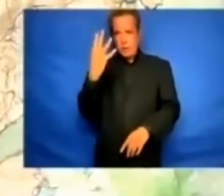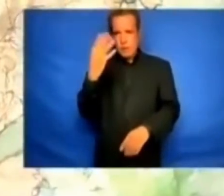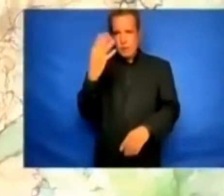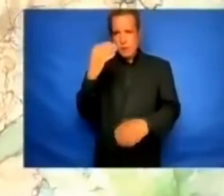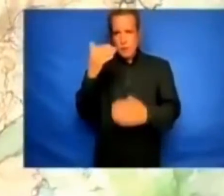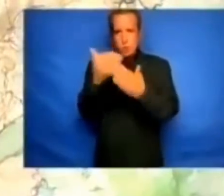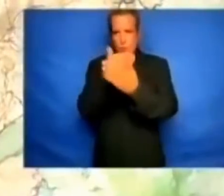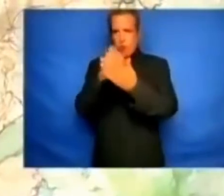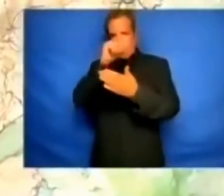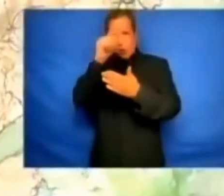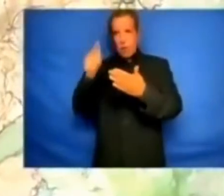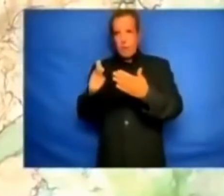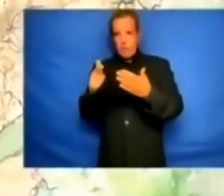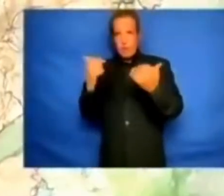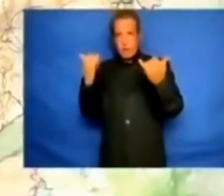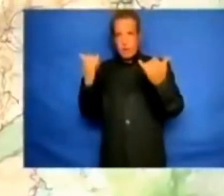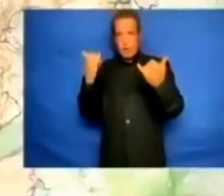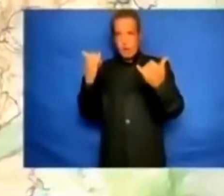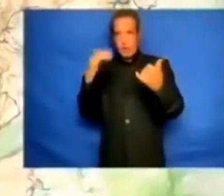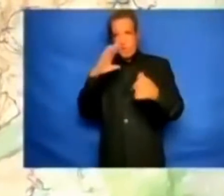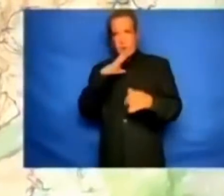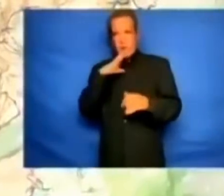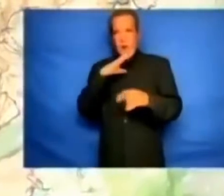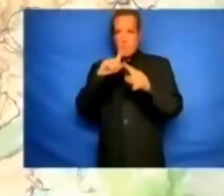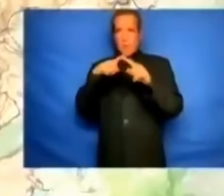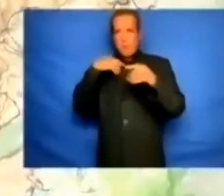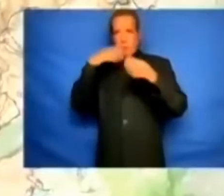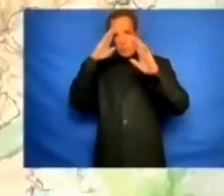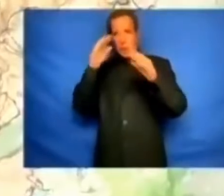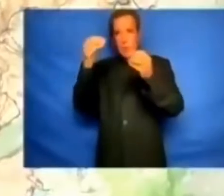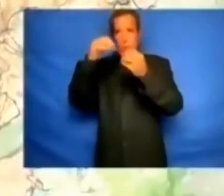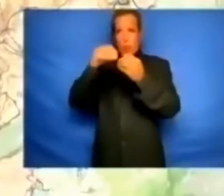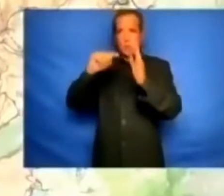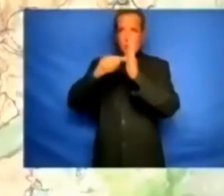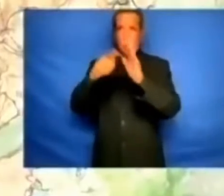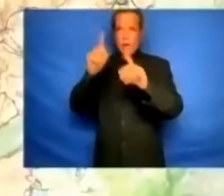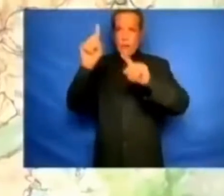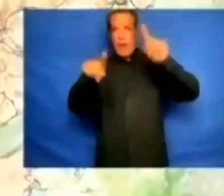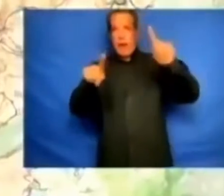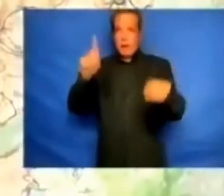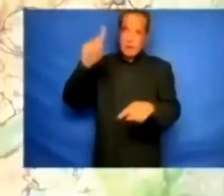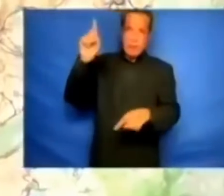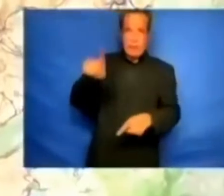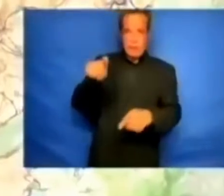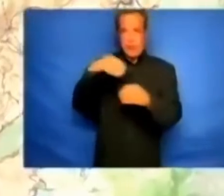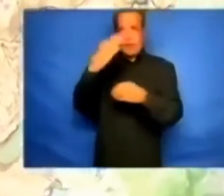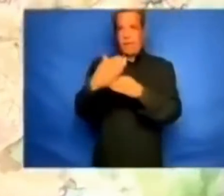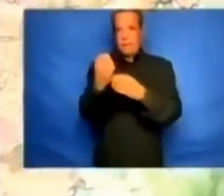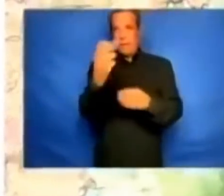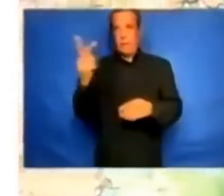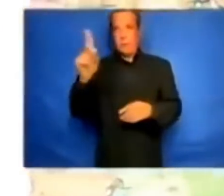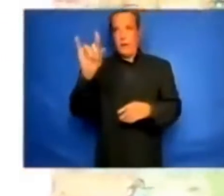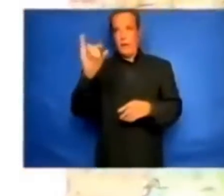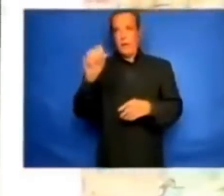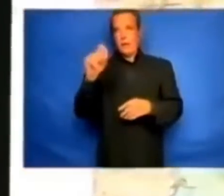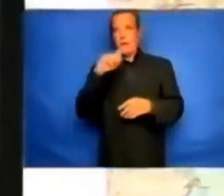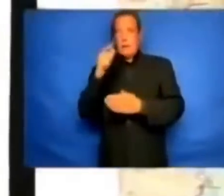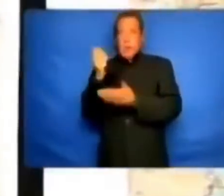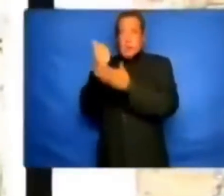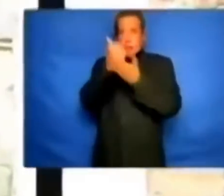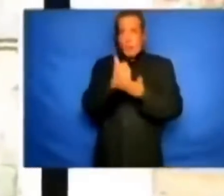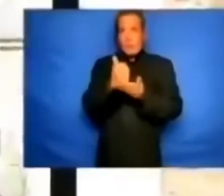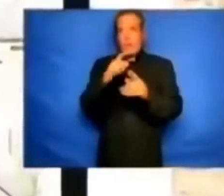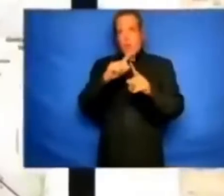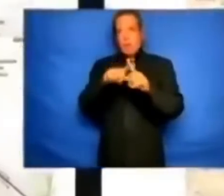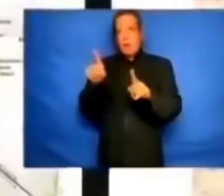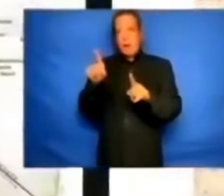right now, but we're expecting more starts in the upcoming days. So it has been beneficial, but it has also drained a few resources from our firefighting